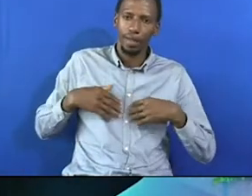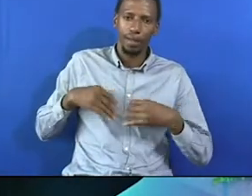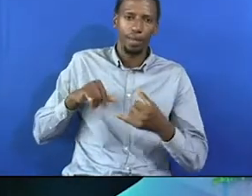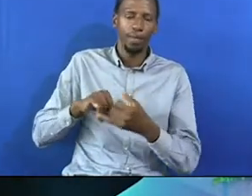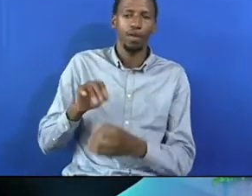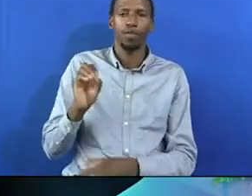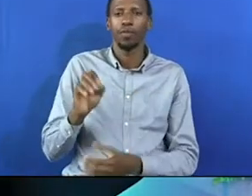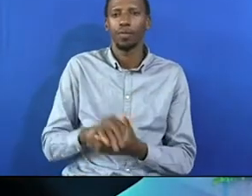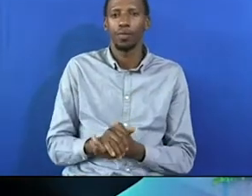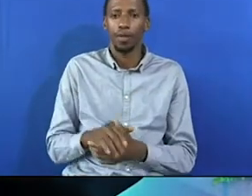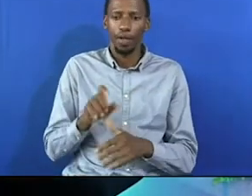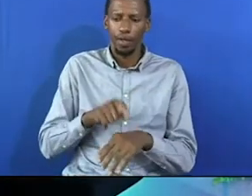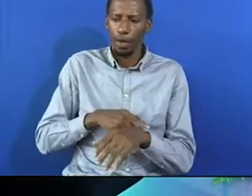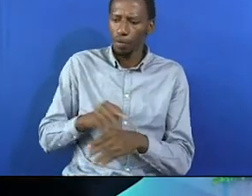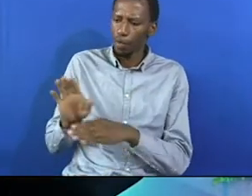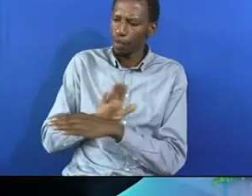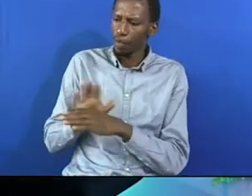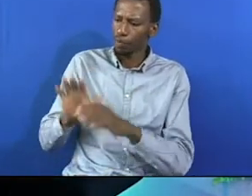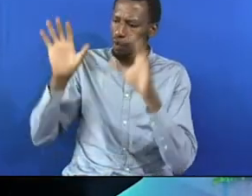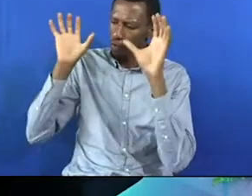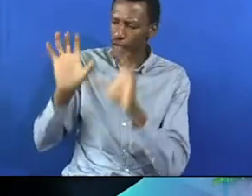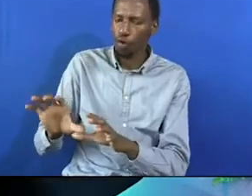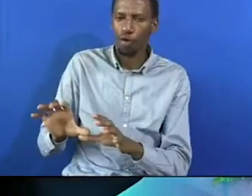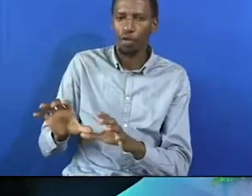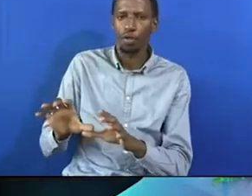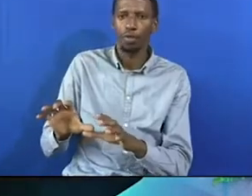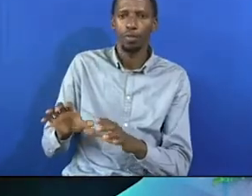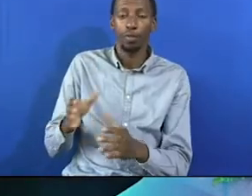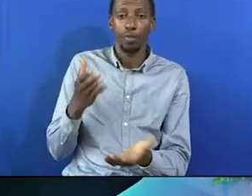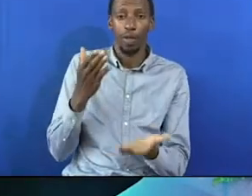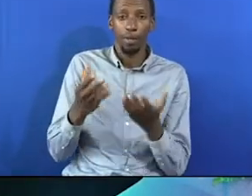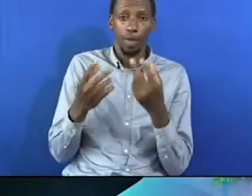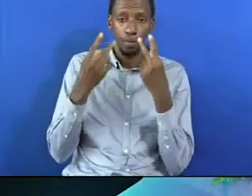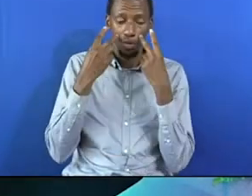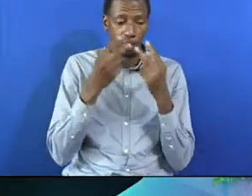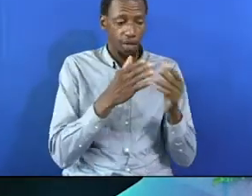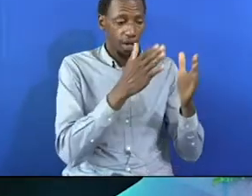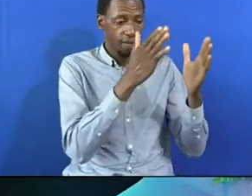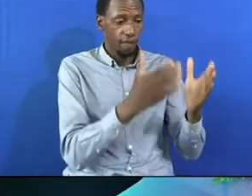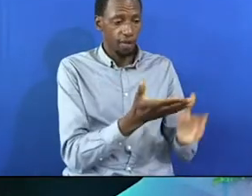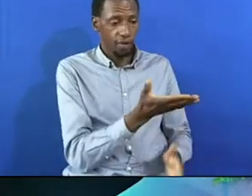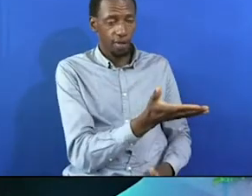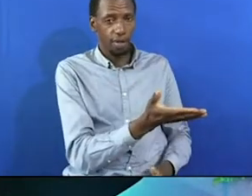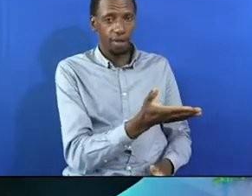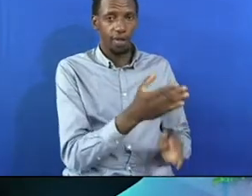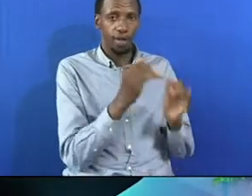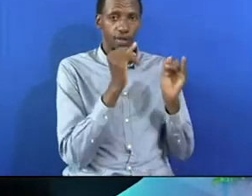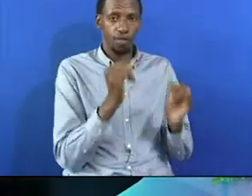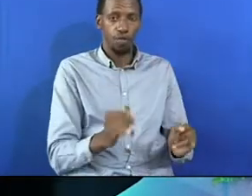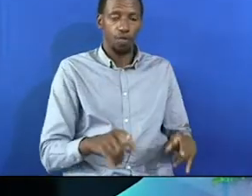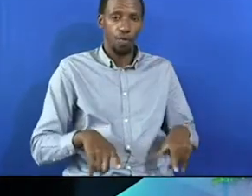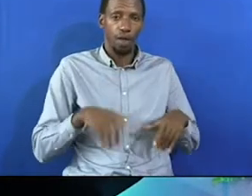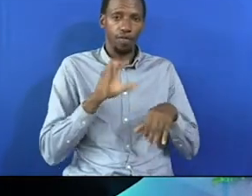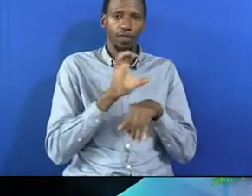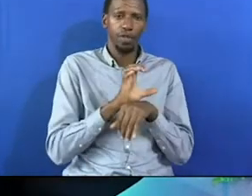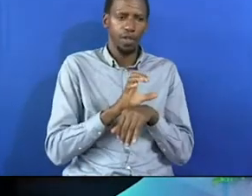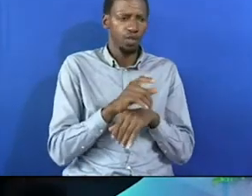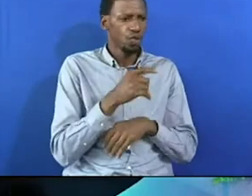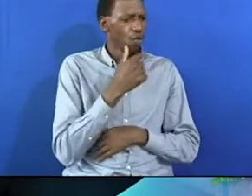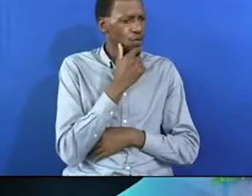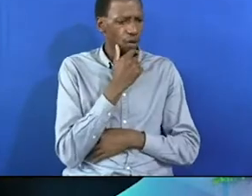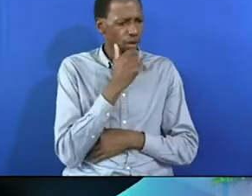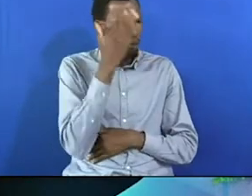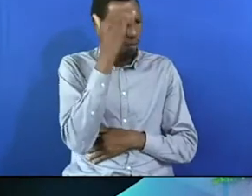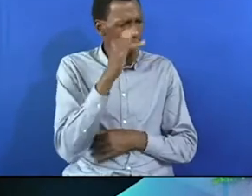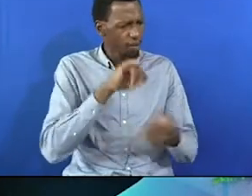And while we are busy pushing them, maybe we see someone here in New Life Church. And we are wondering, why don't you marry? Why don't